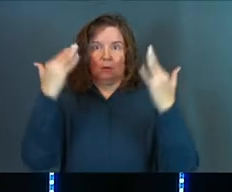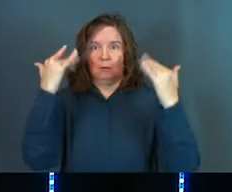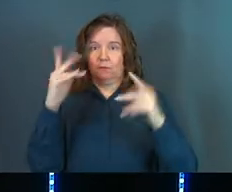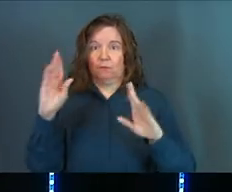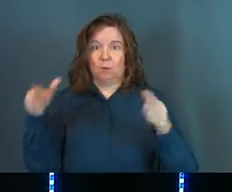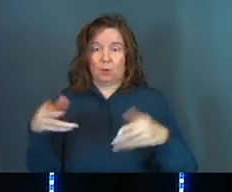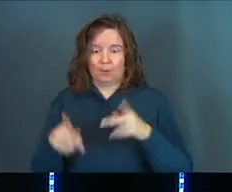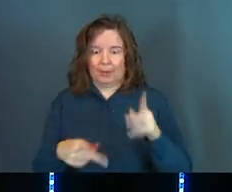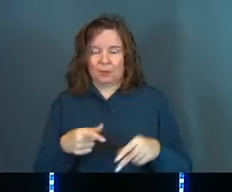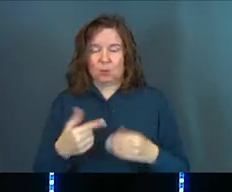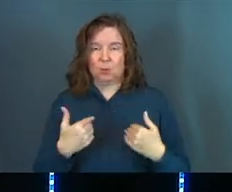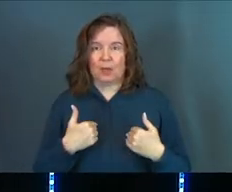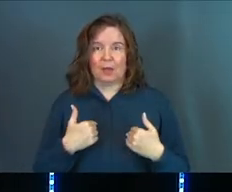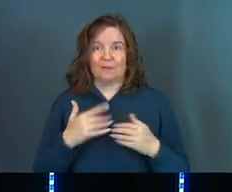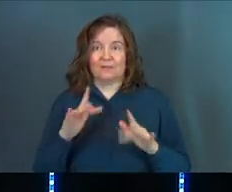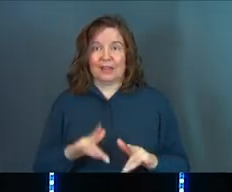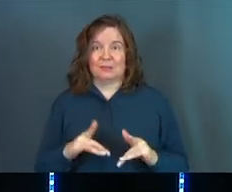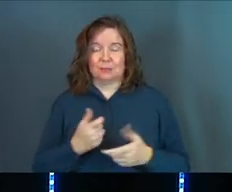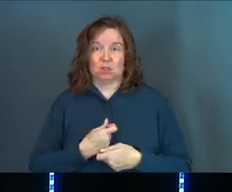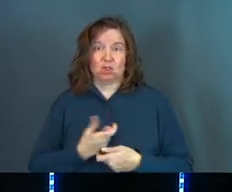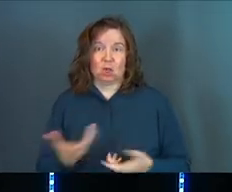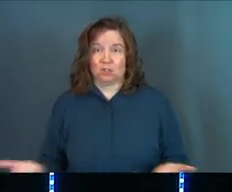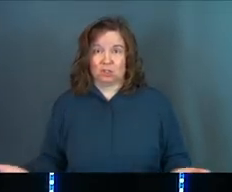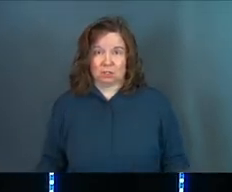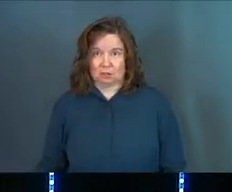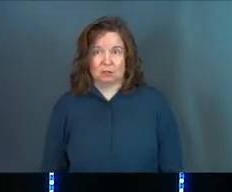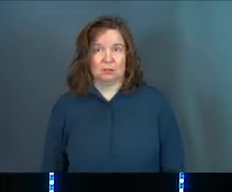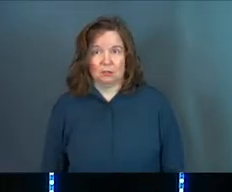on people that you have empathy exhaustion.